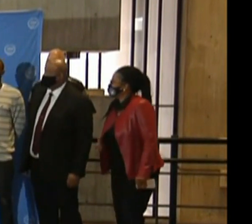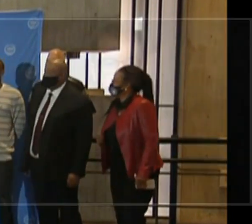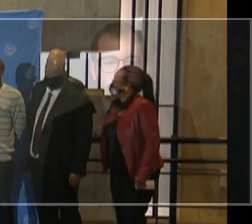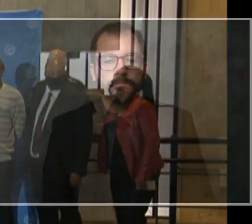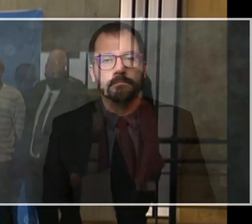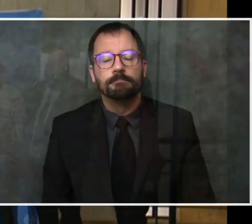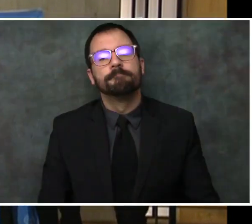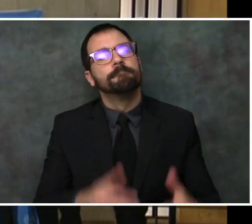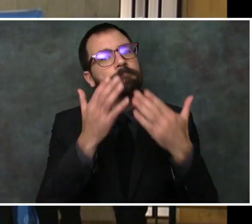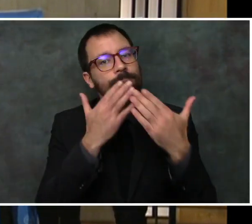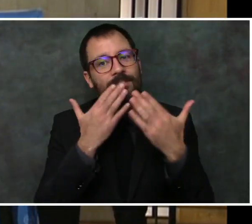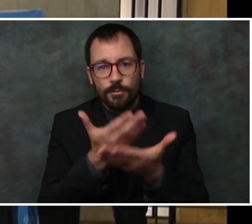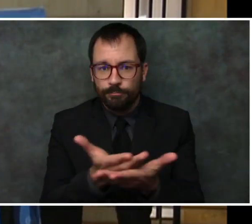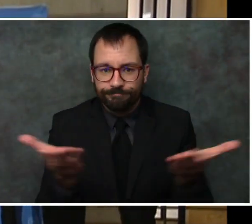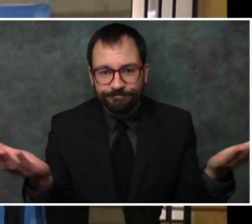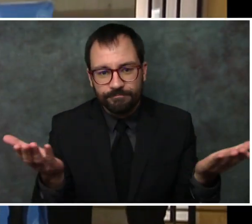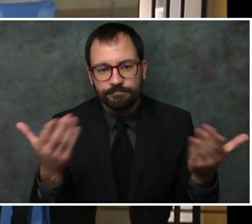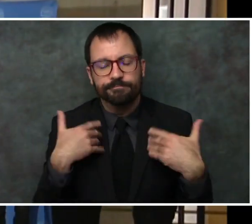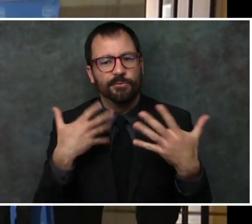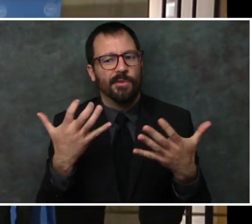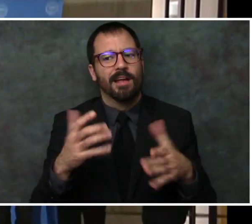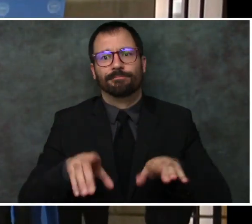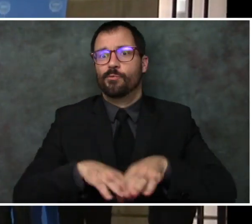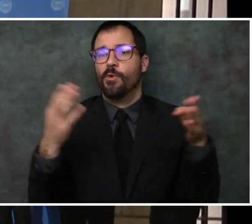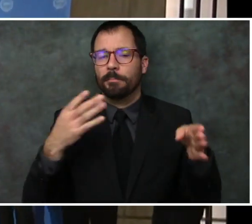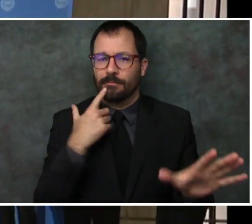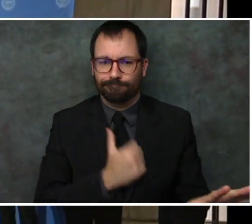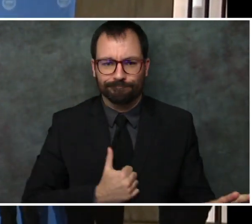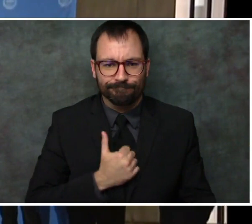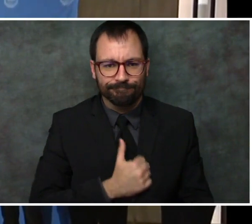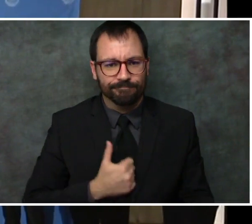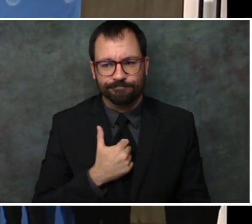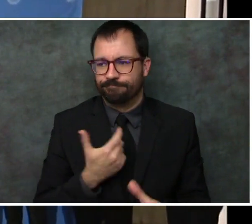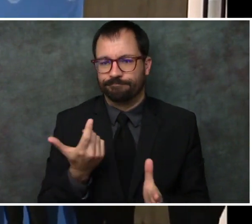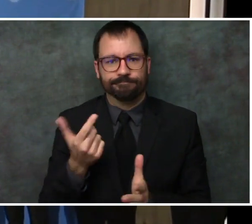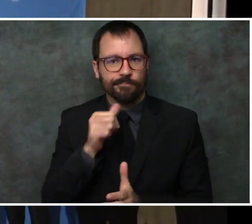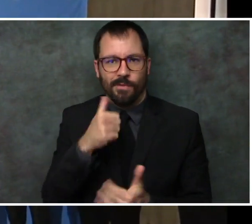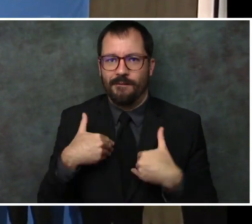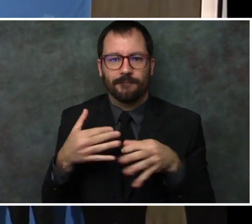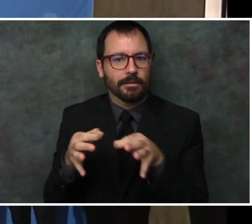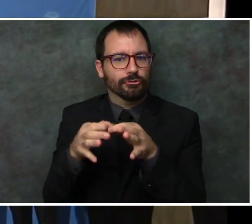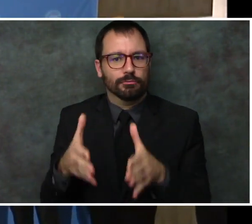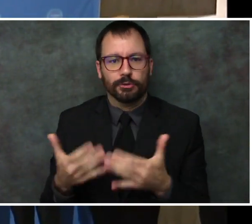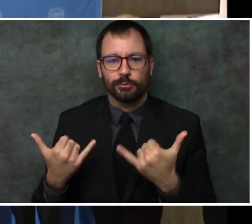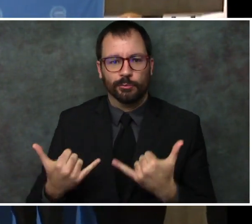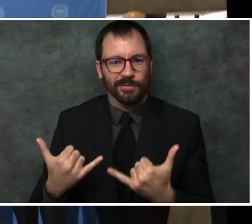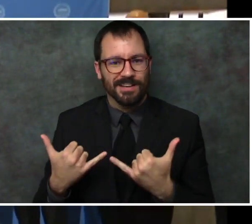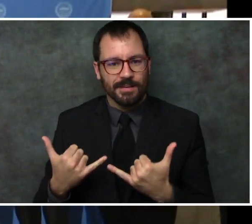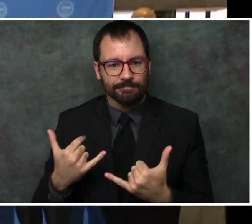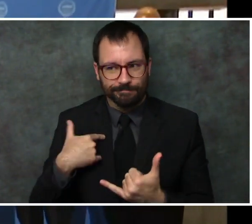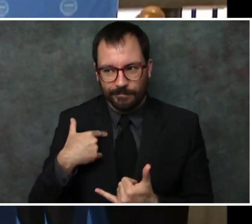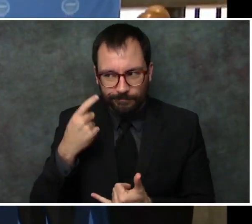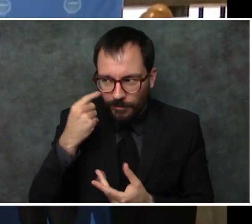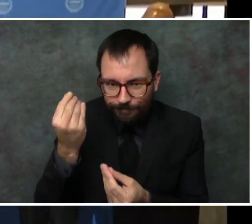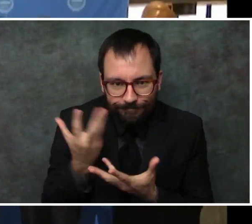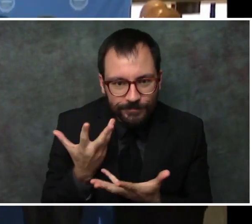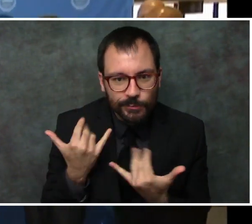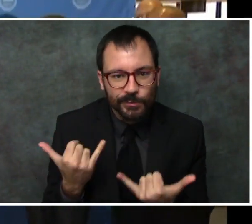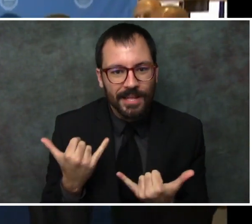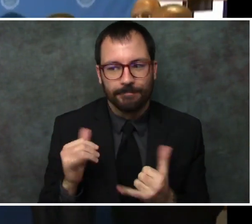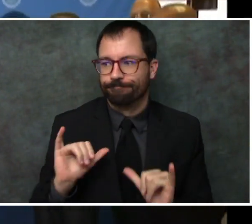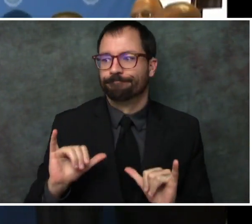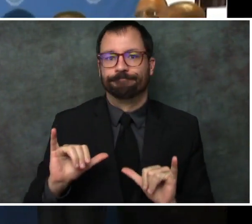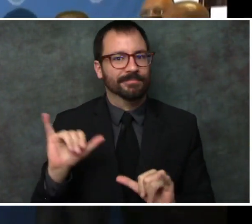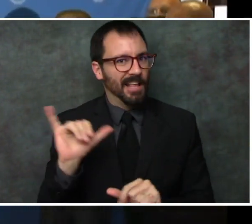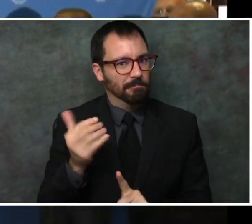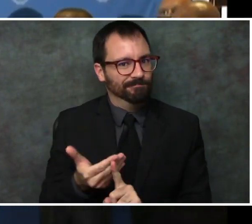Thank you very much. I want to just begin by apologizing again the fact that we don't have a sign language interpreter today. We learned today that none, as the other day,